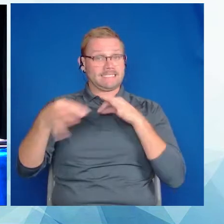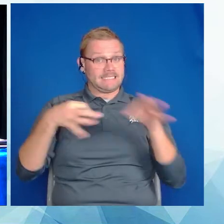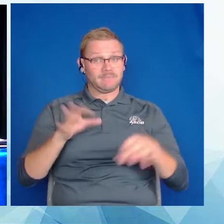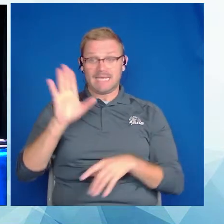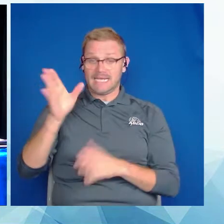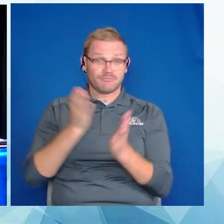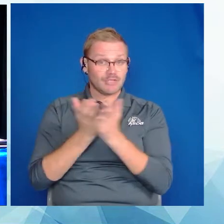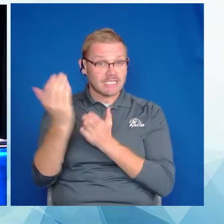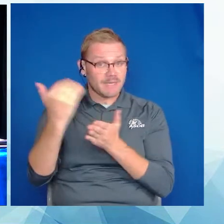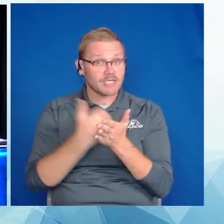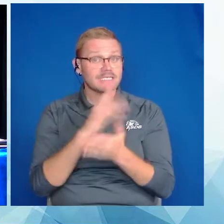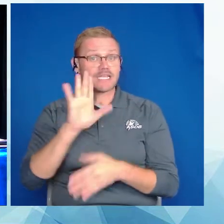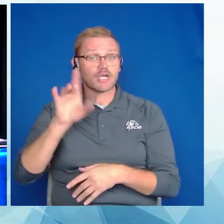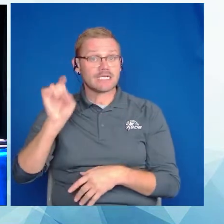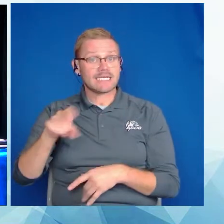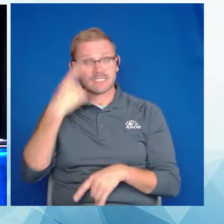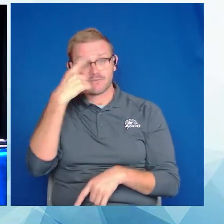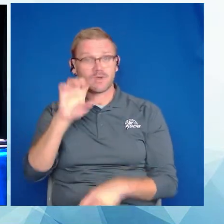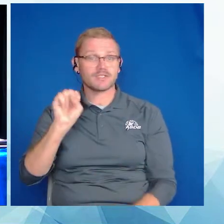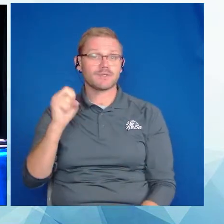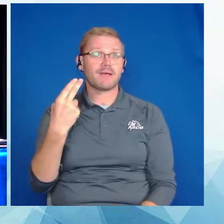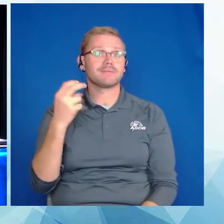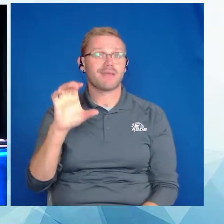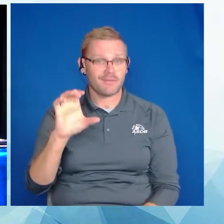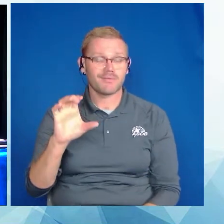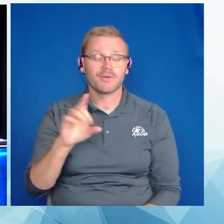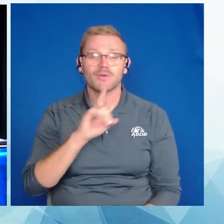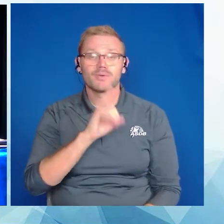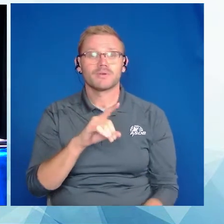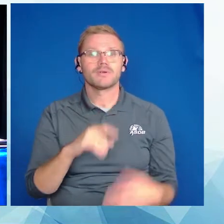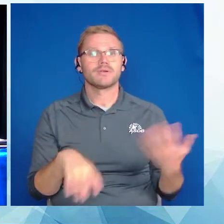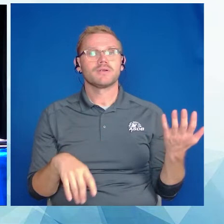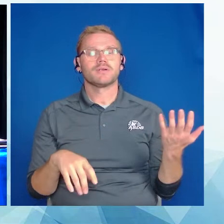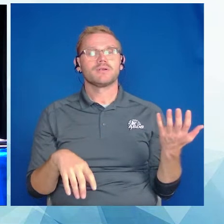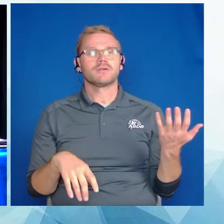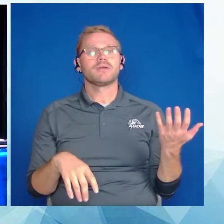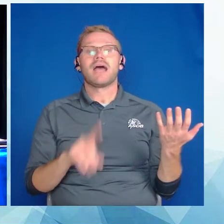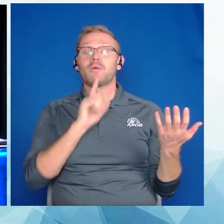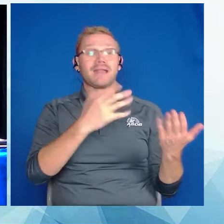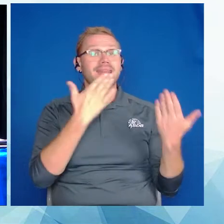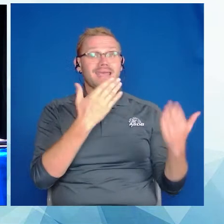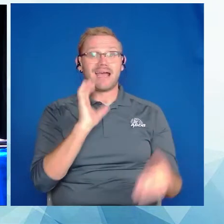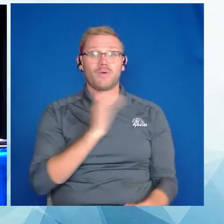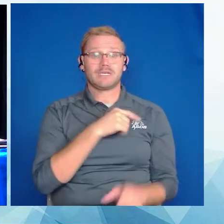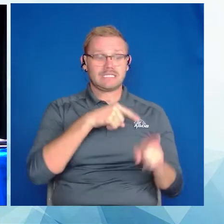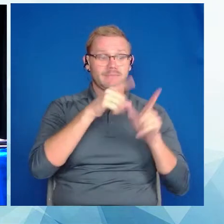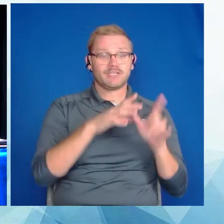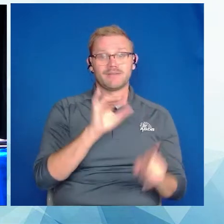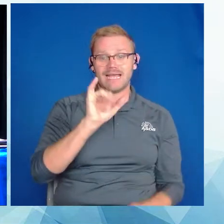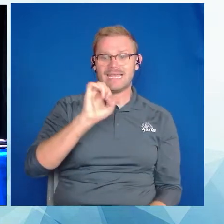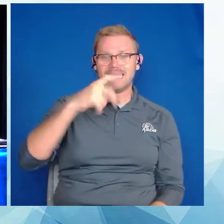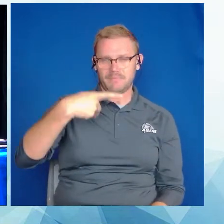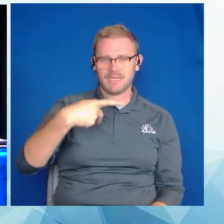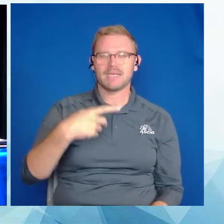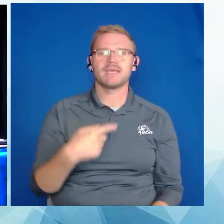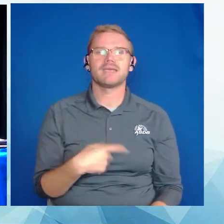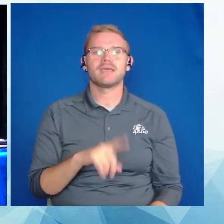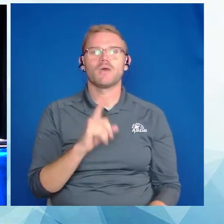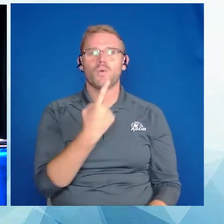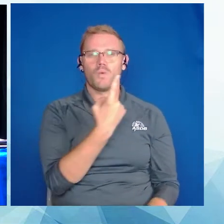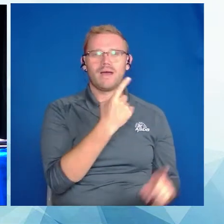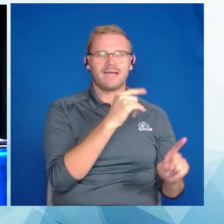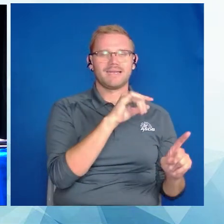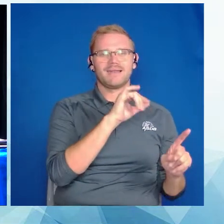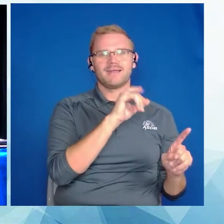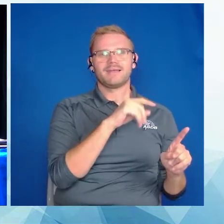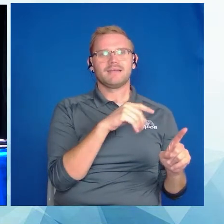had for the Student Health Center. I want to thank our IEP specialists. We have one in the ELP,